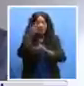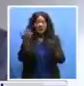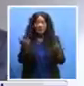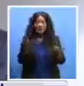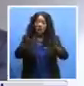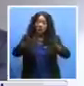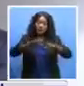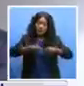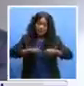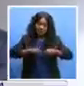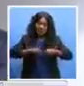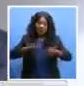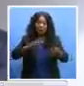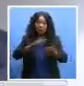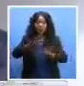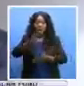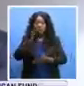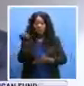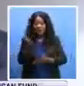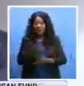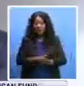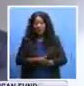confirm also that this matter,